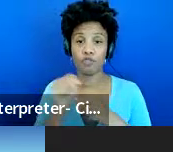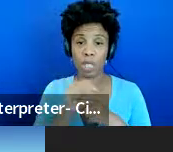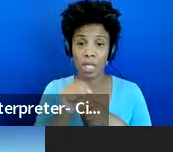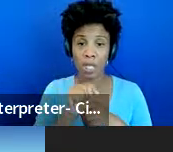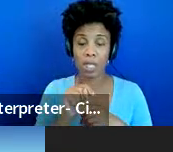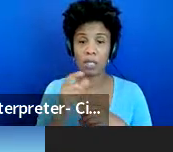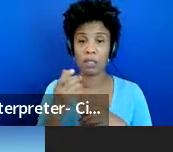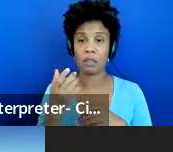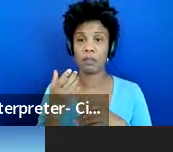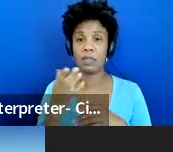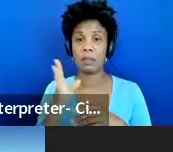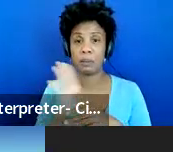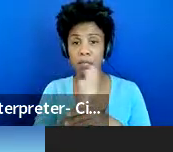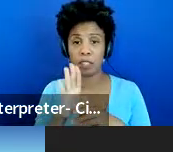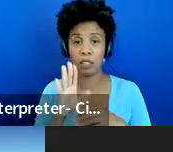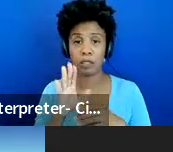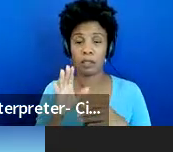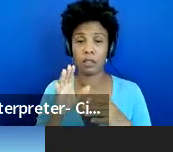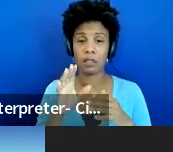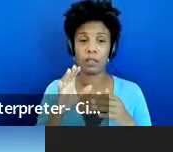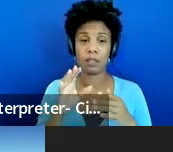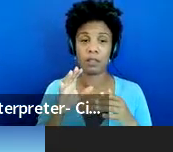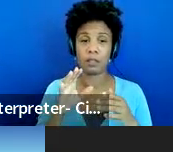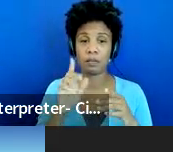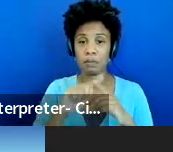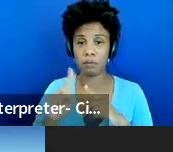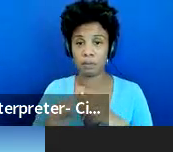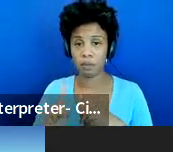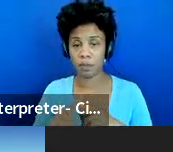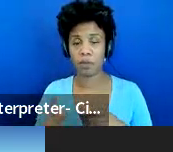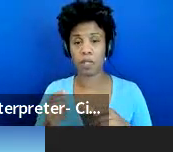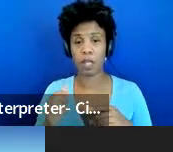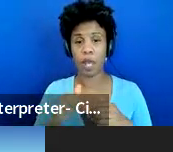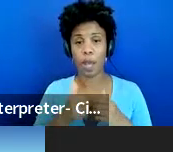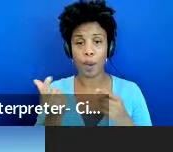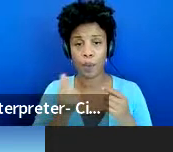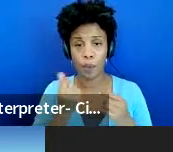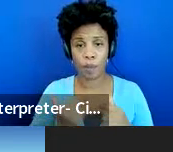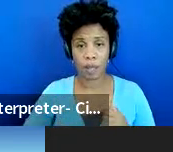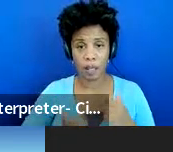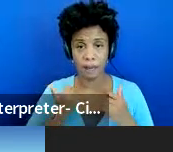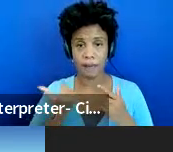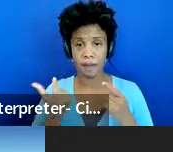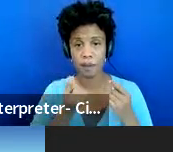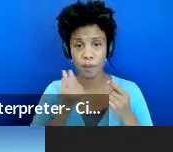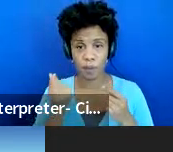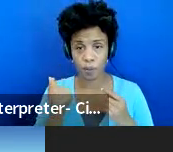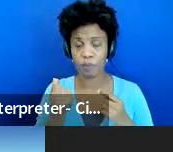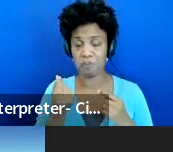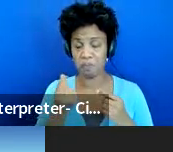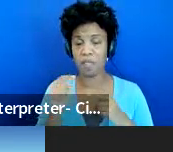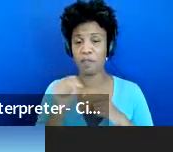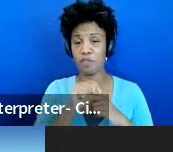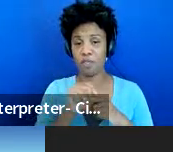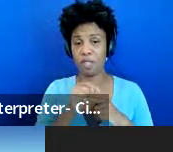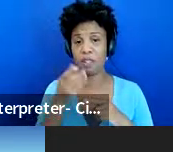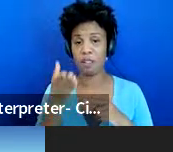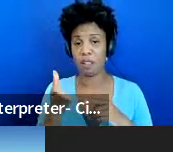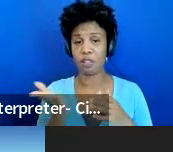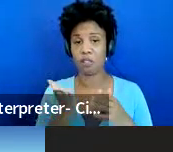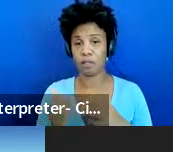disabilities, and as well as on-the-job training. Another entity is the